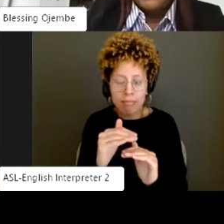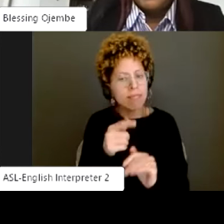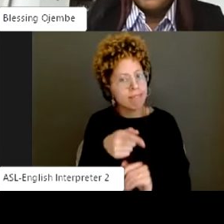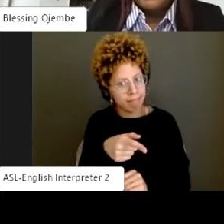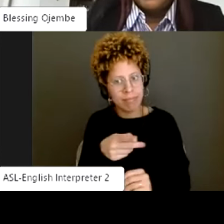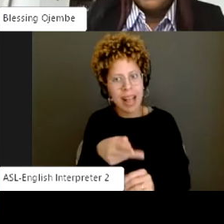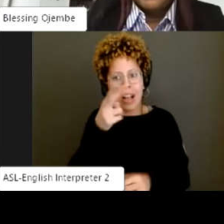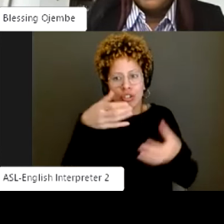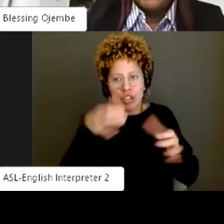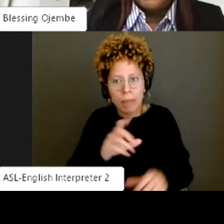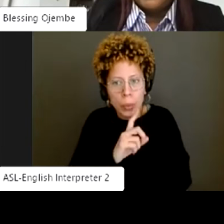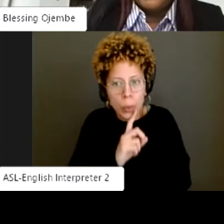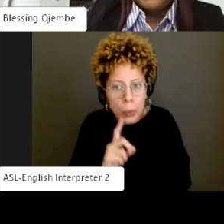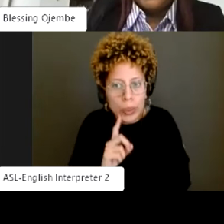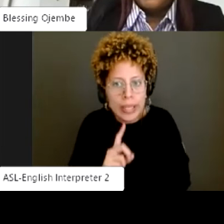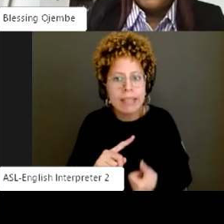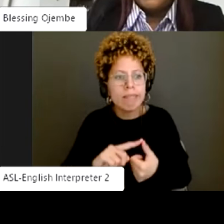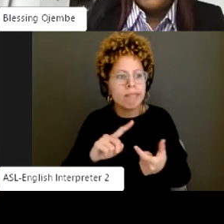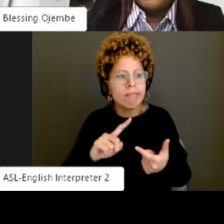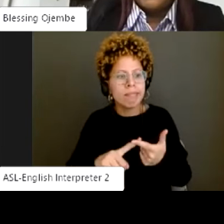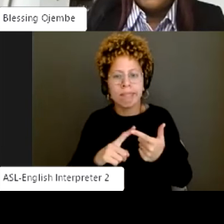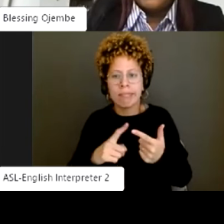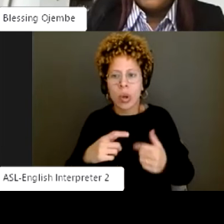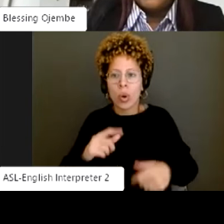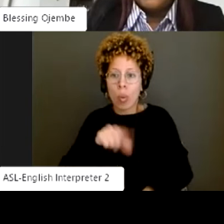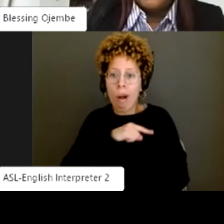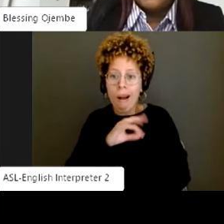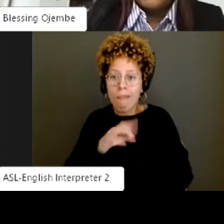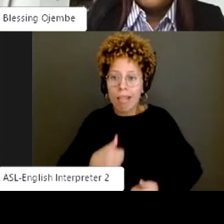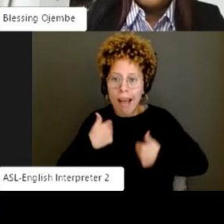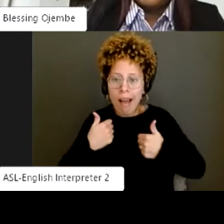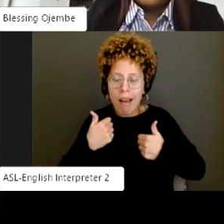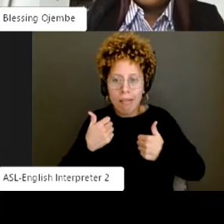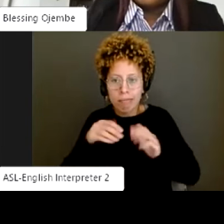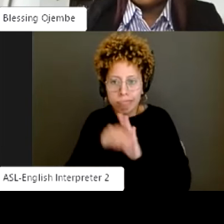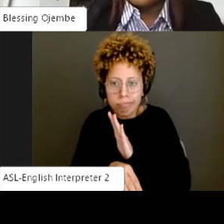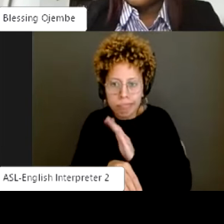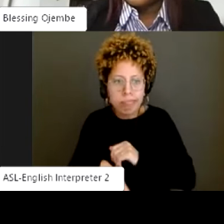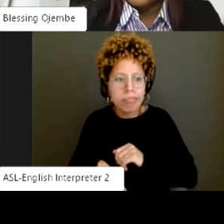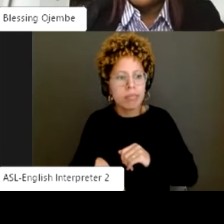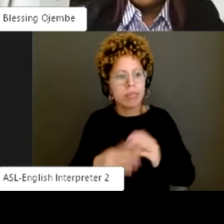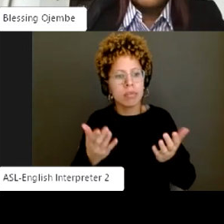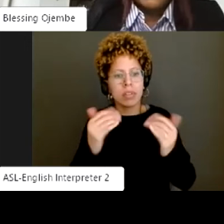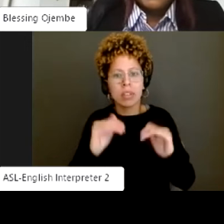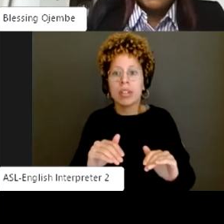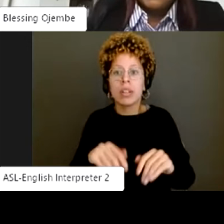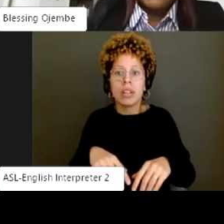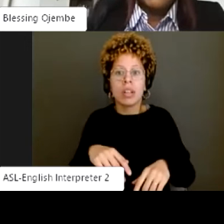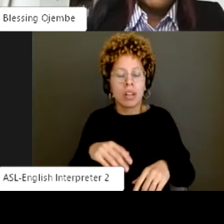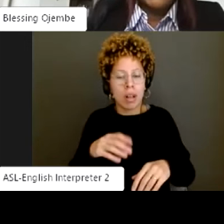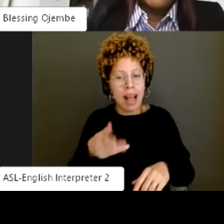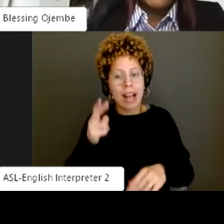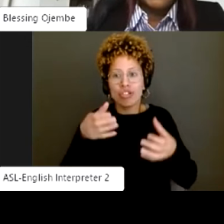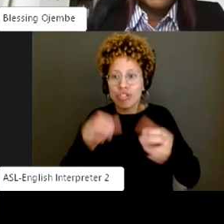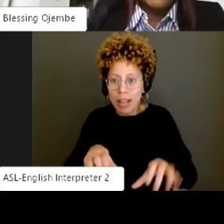of life, and also be a victim of elder abuse, often resulting in hospitalization,